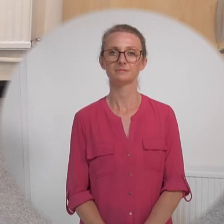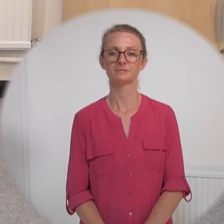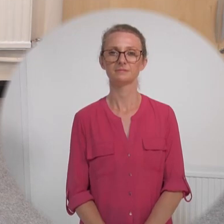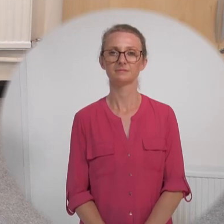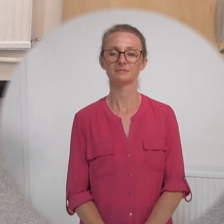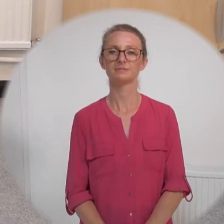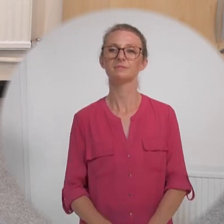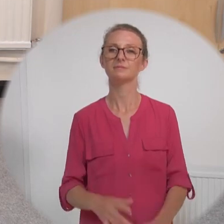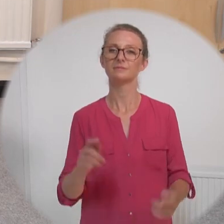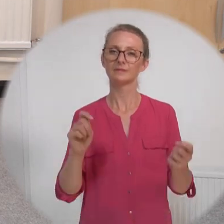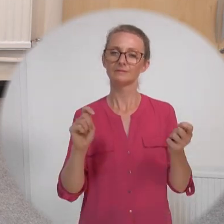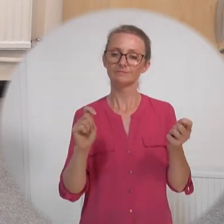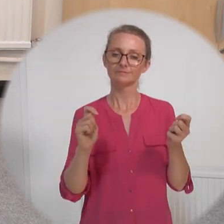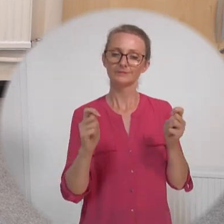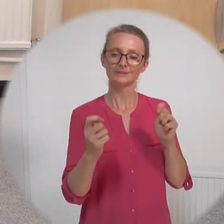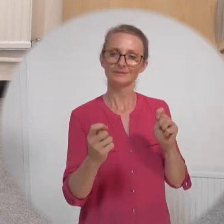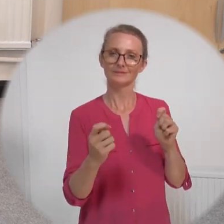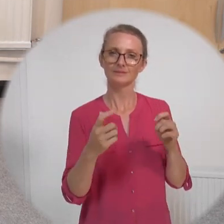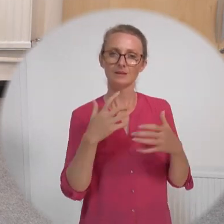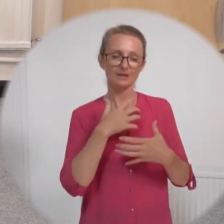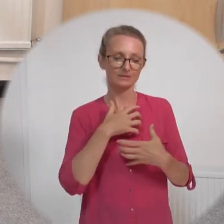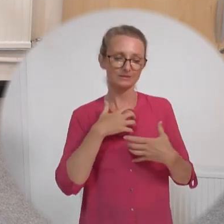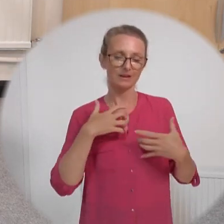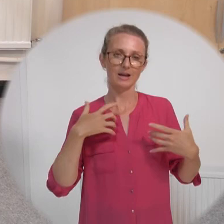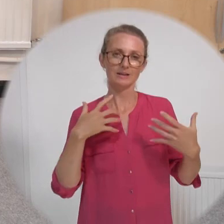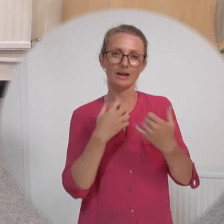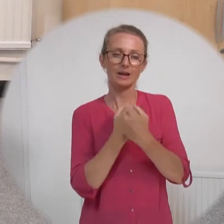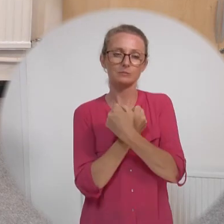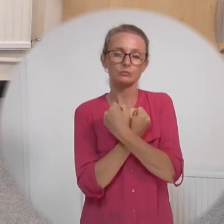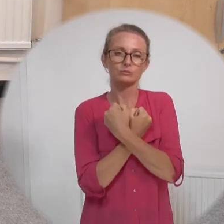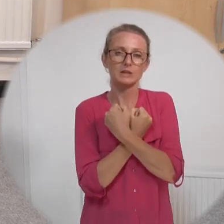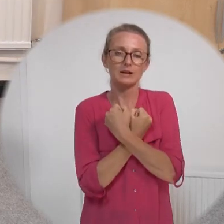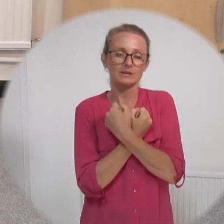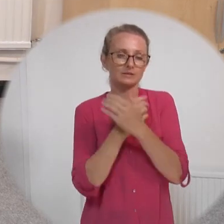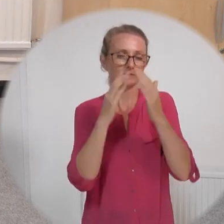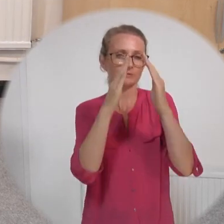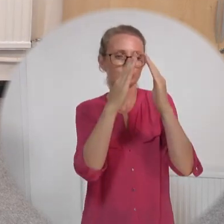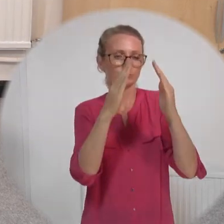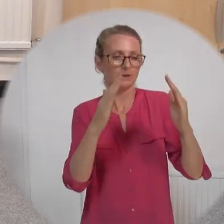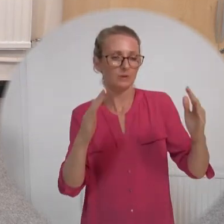And then change, embrace the tiger, return to the mountain. So you breathe in,